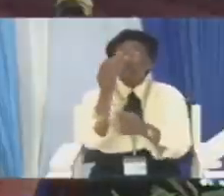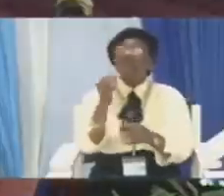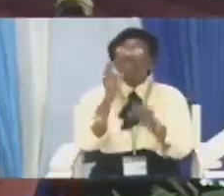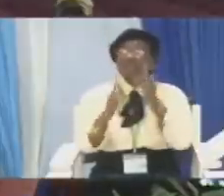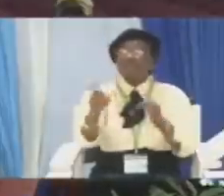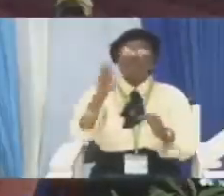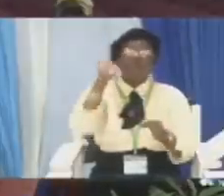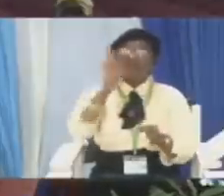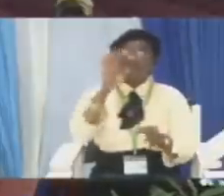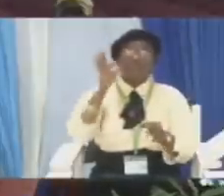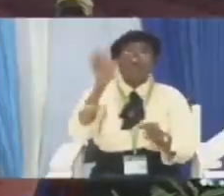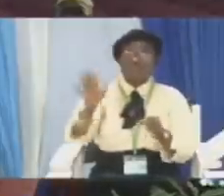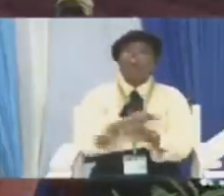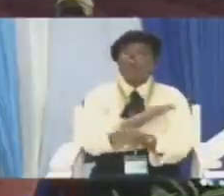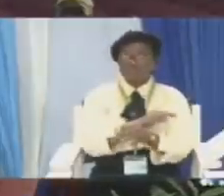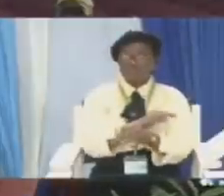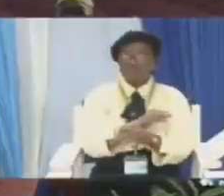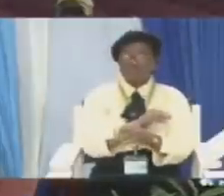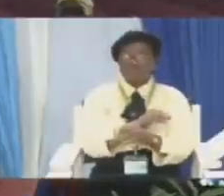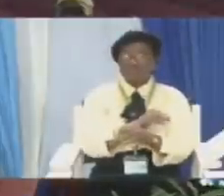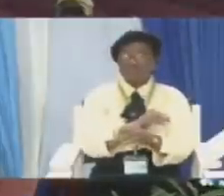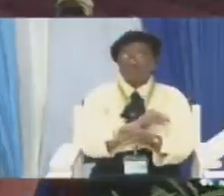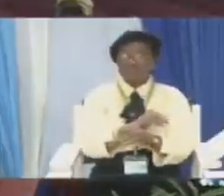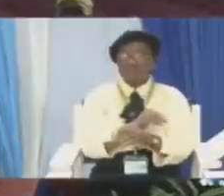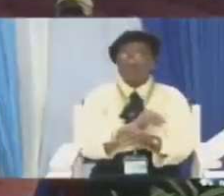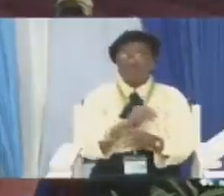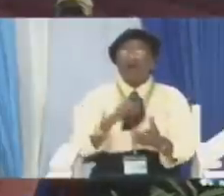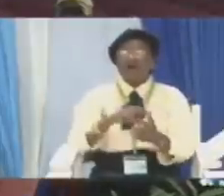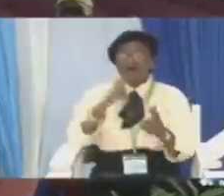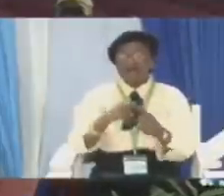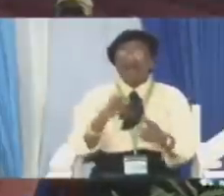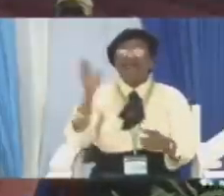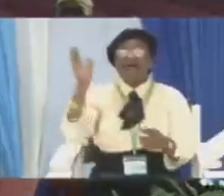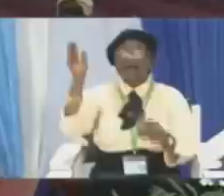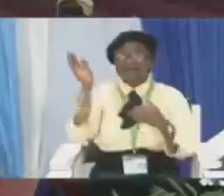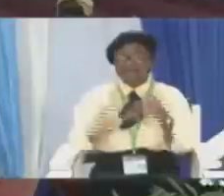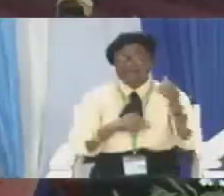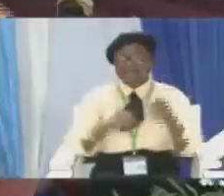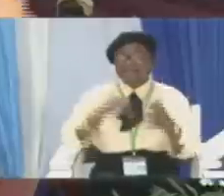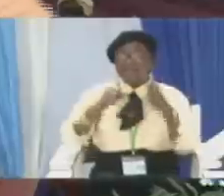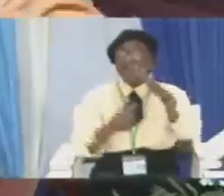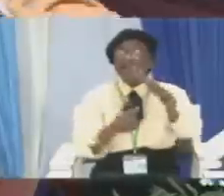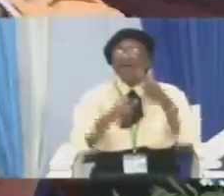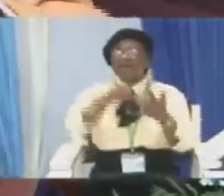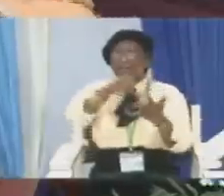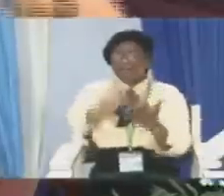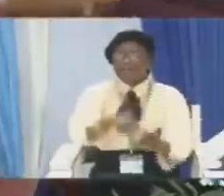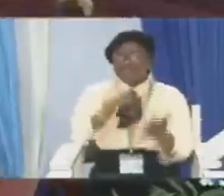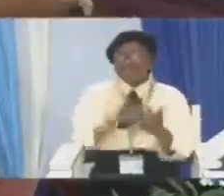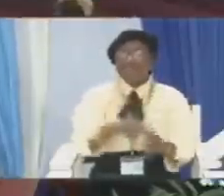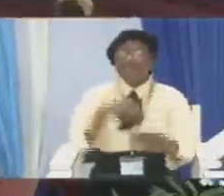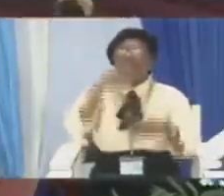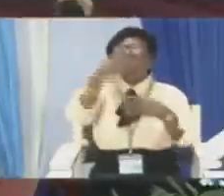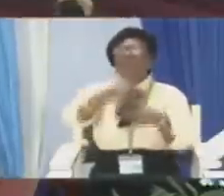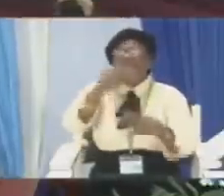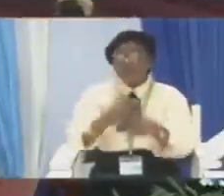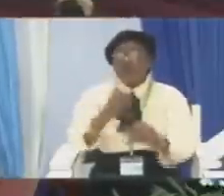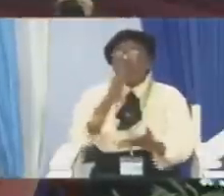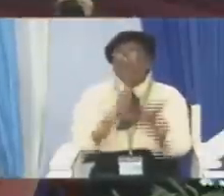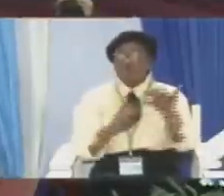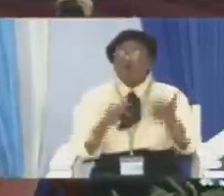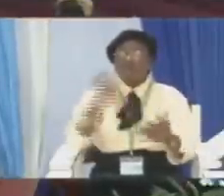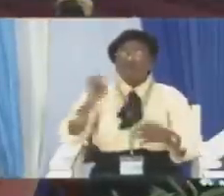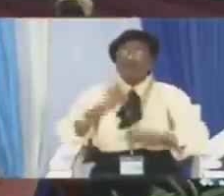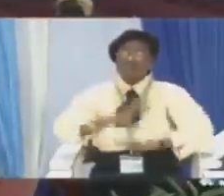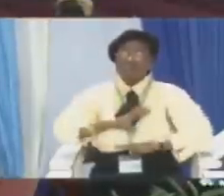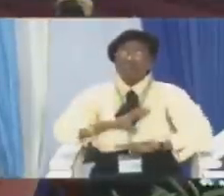Instead of pressing forward in the service of God, some are already contempt.